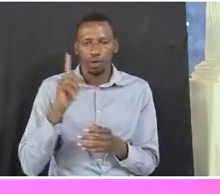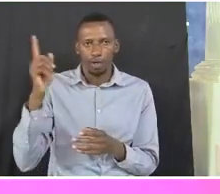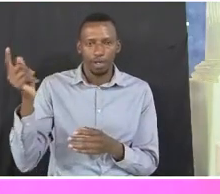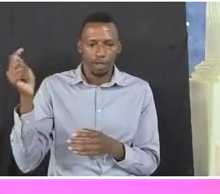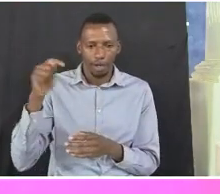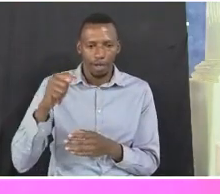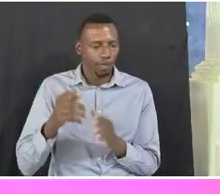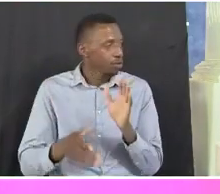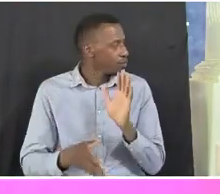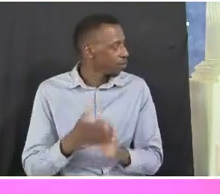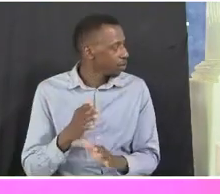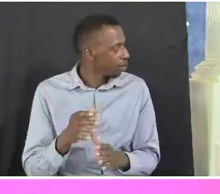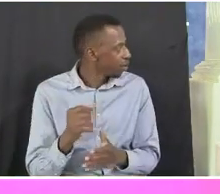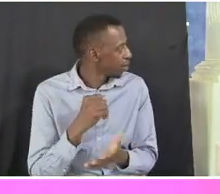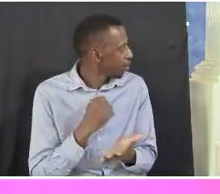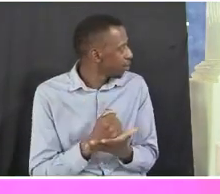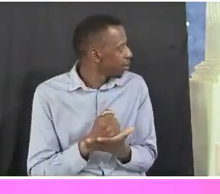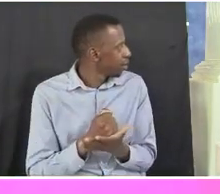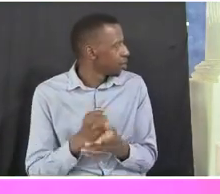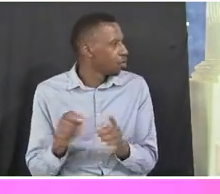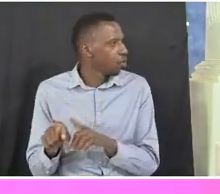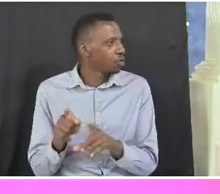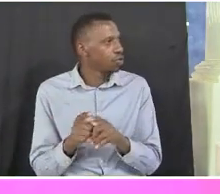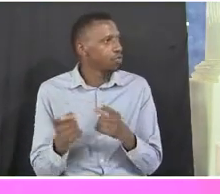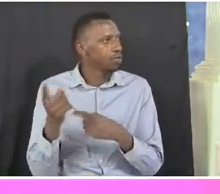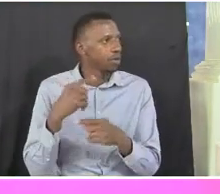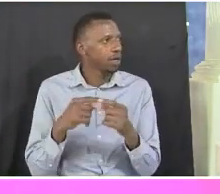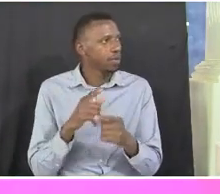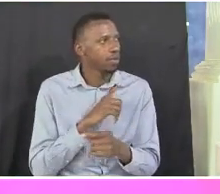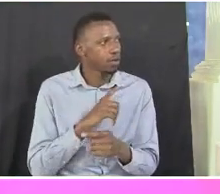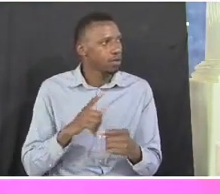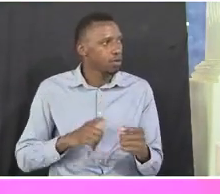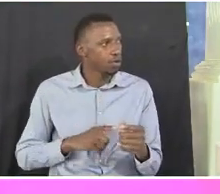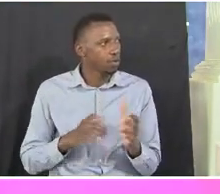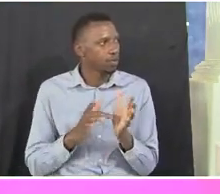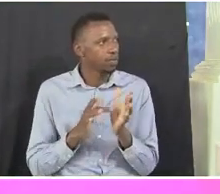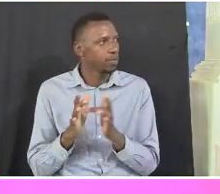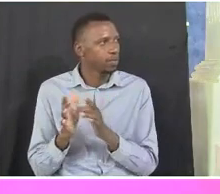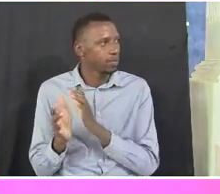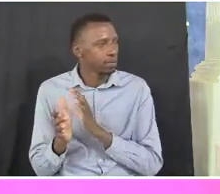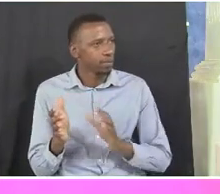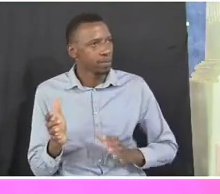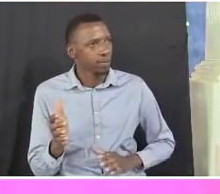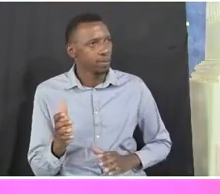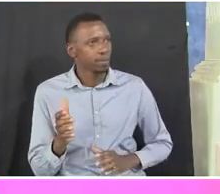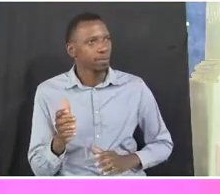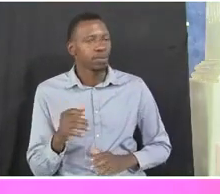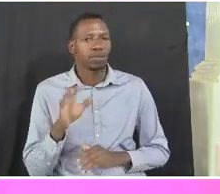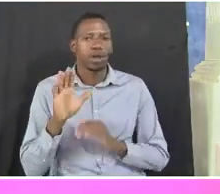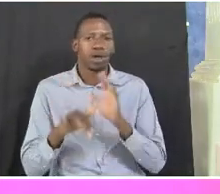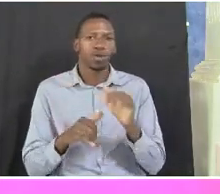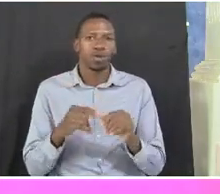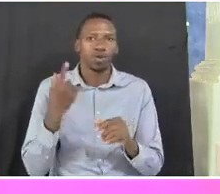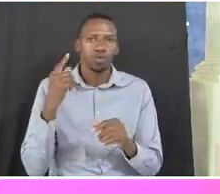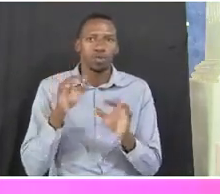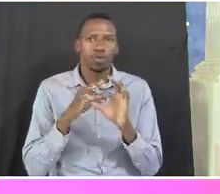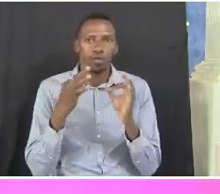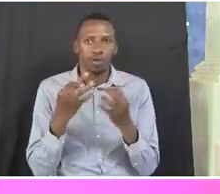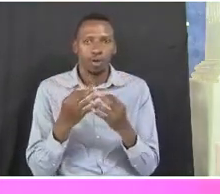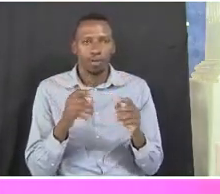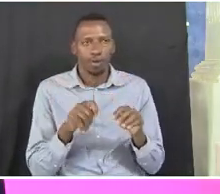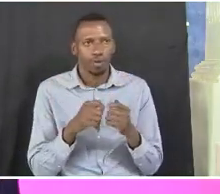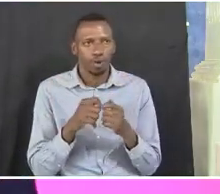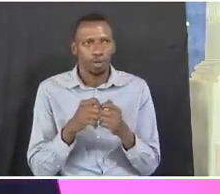Amen. Even so, come Lord Jesus Christ. Revelation 22:20. A call from family brokenness to